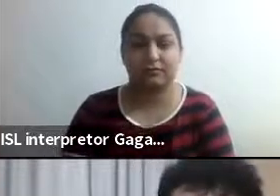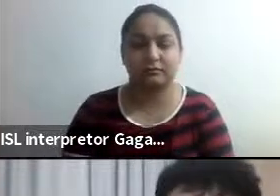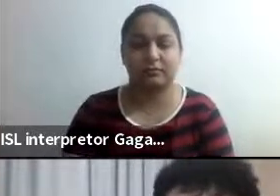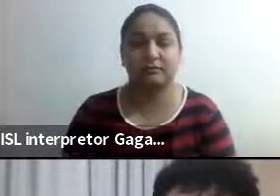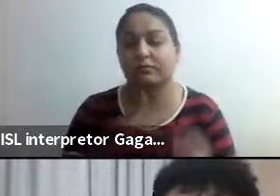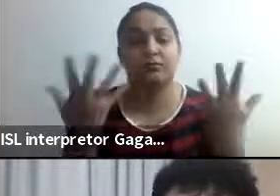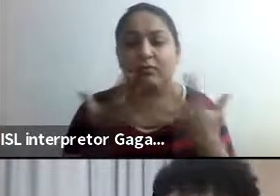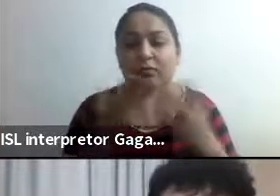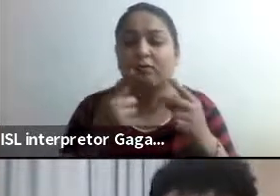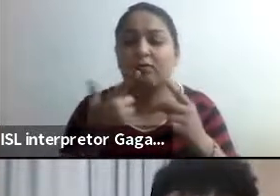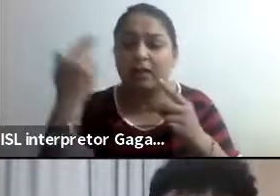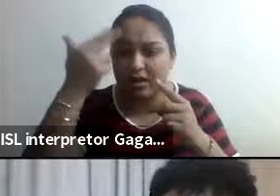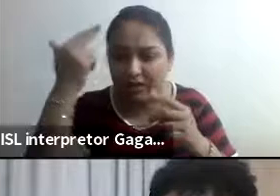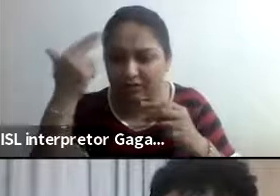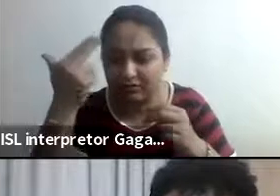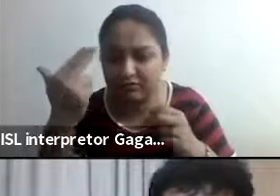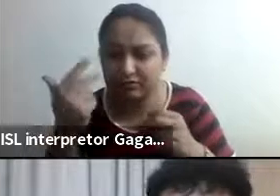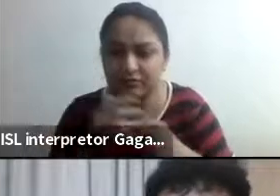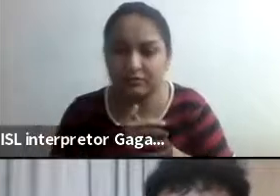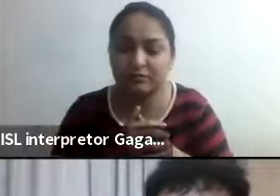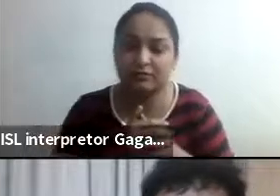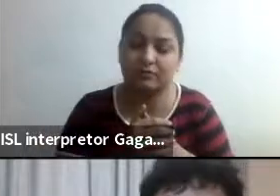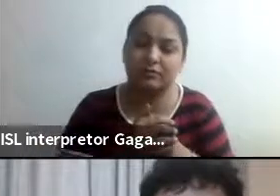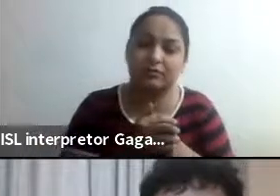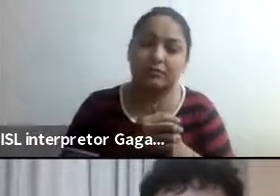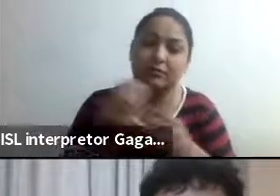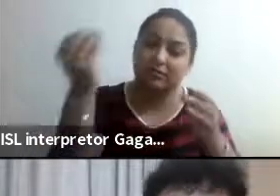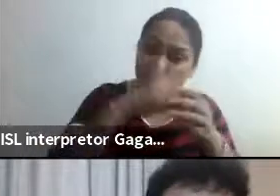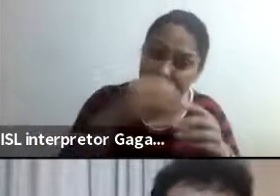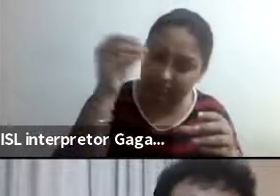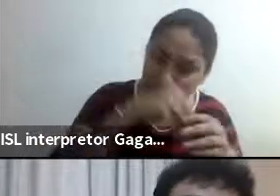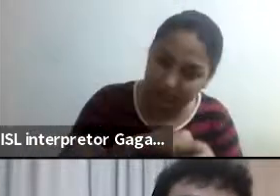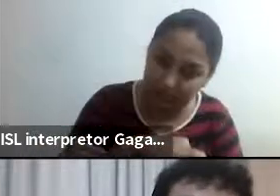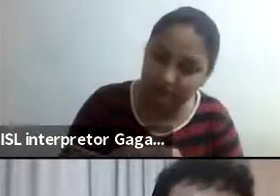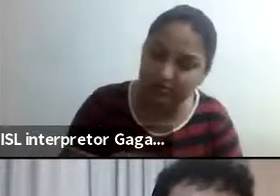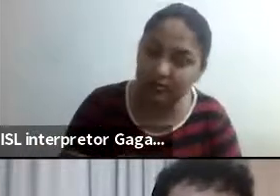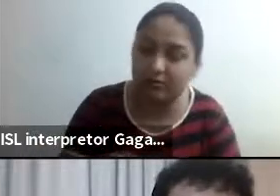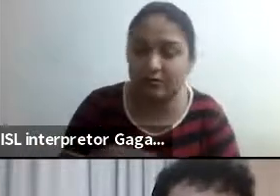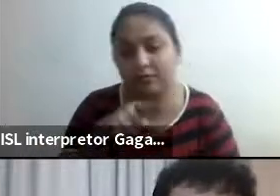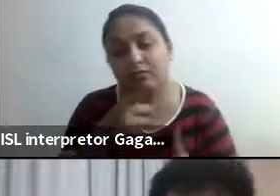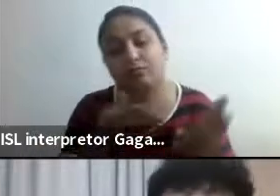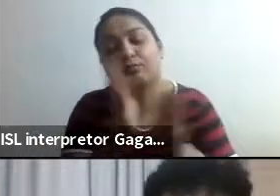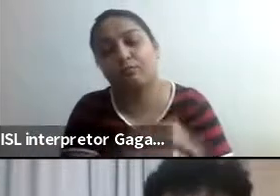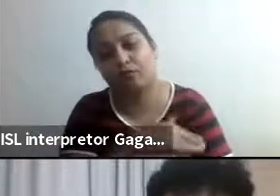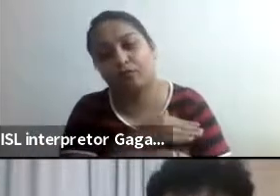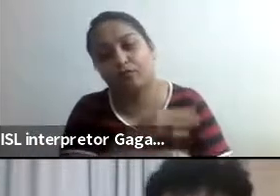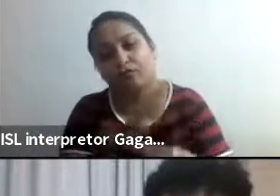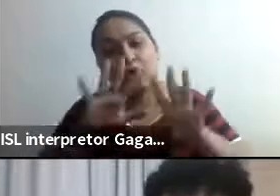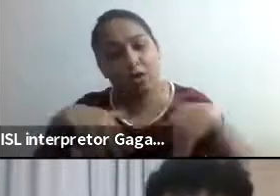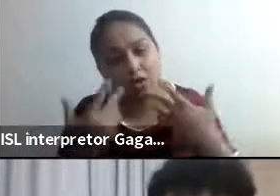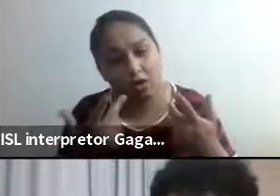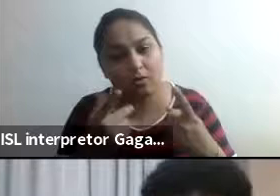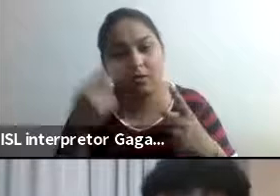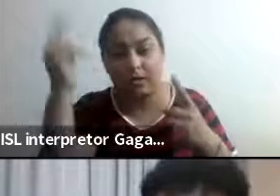what kinds of issues there have been historically pertaining to indigenous art, and also therefore what contemporary